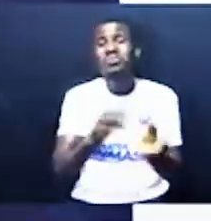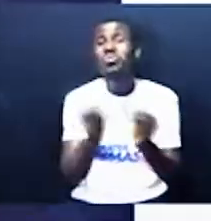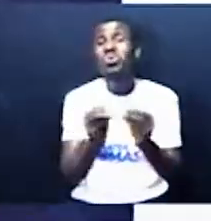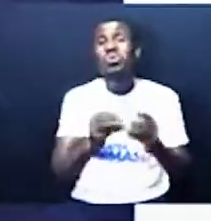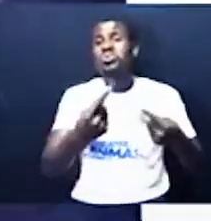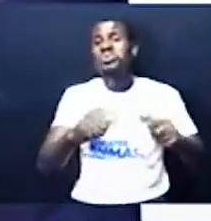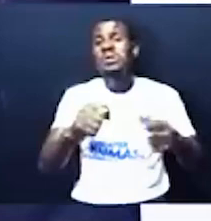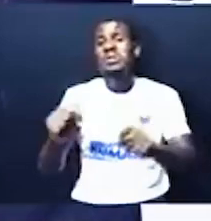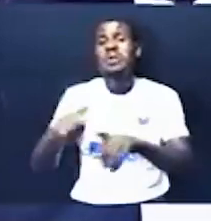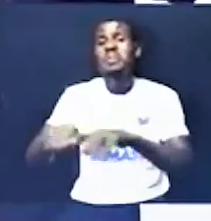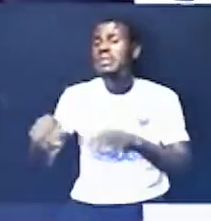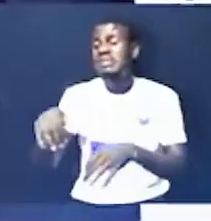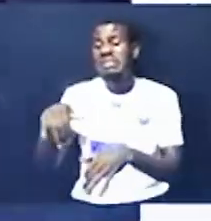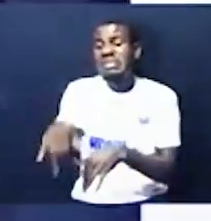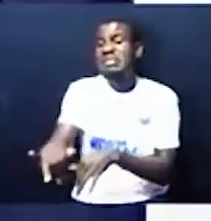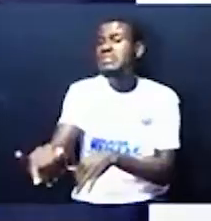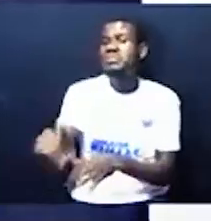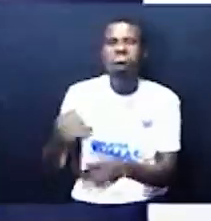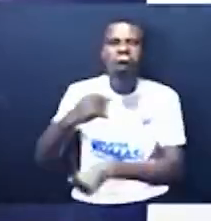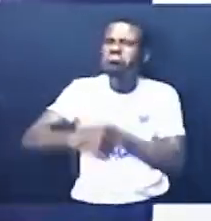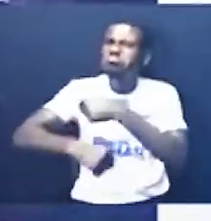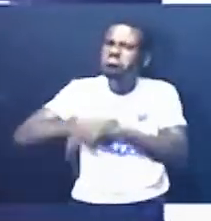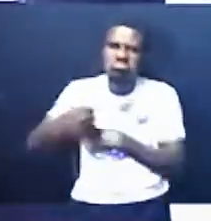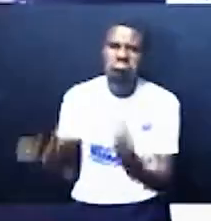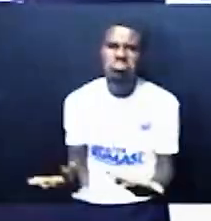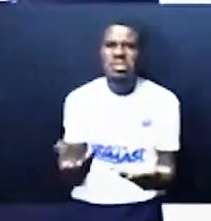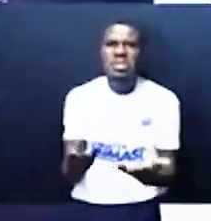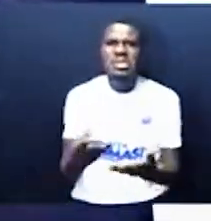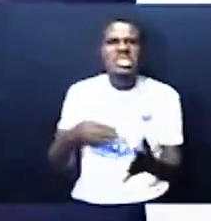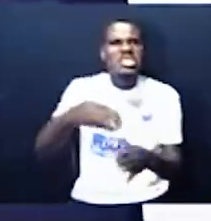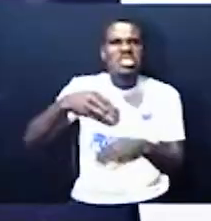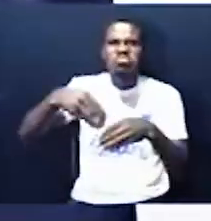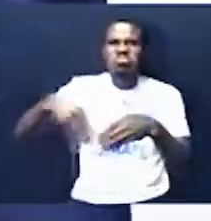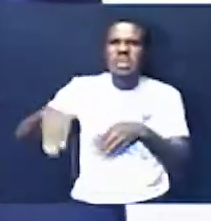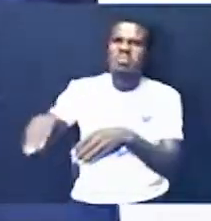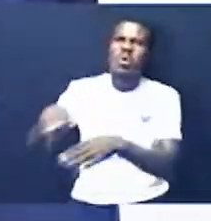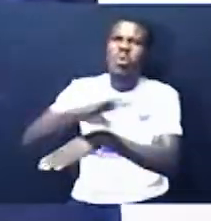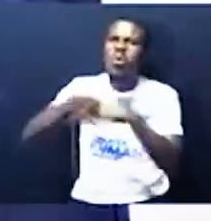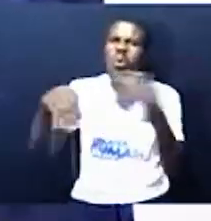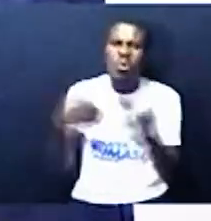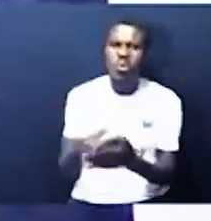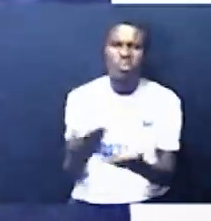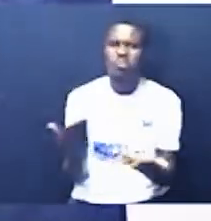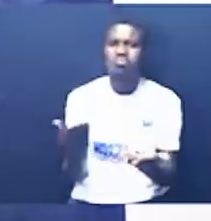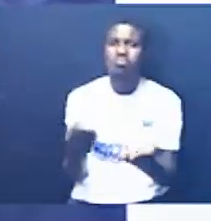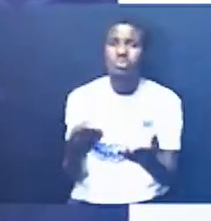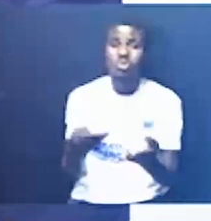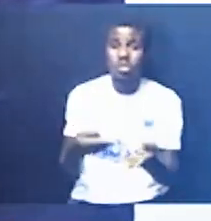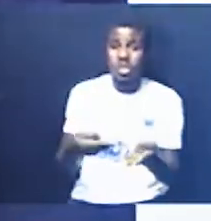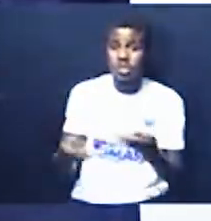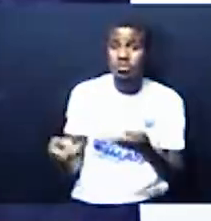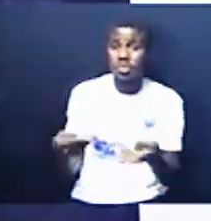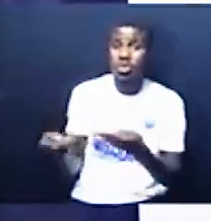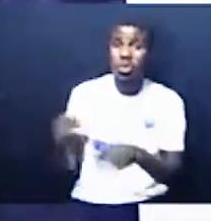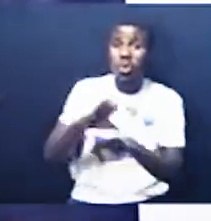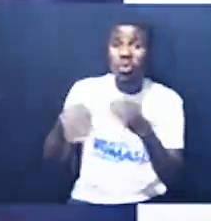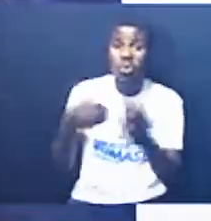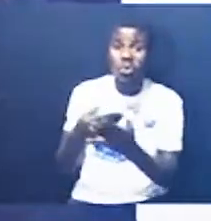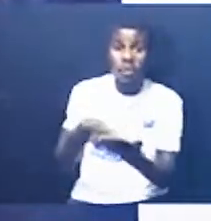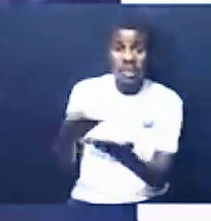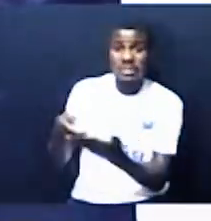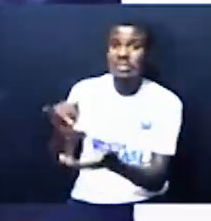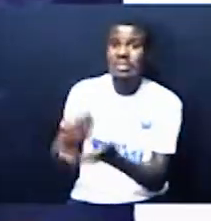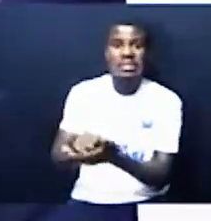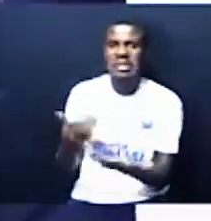pi wo ayarehwefuo bebrei ensem. And has spent all she had, yet instead of getting better, she grew